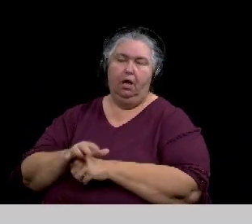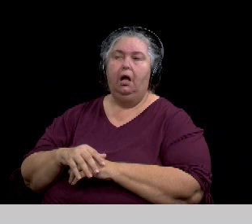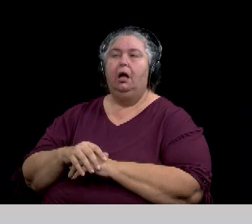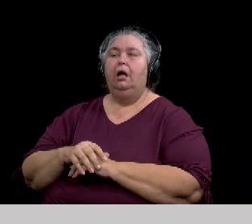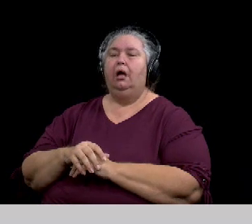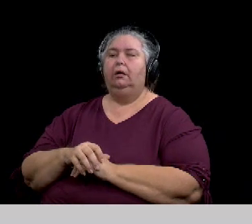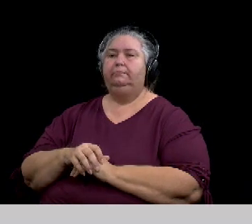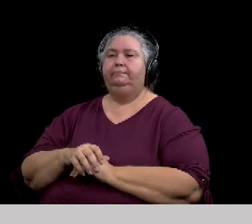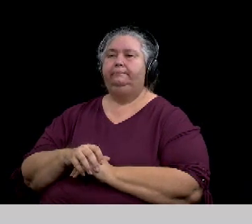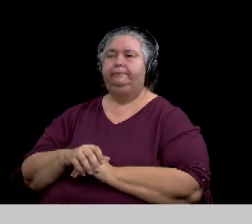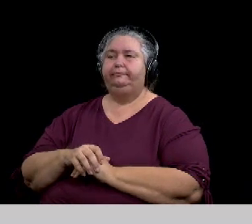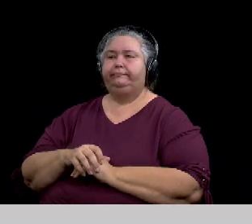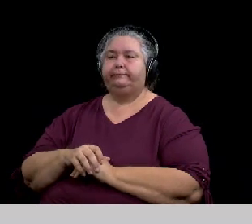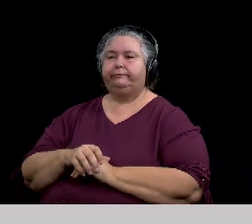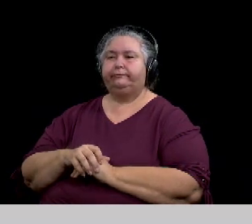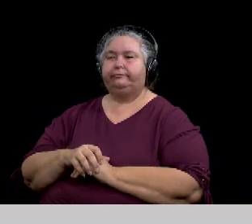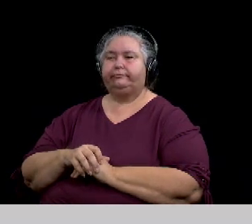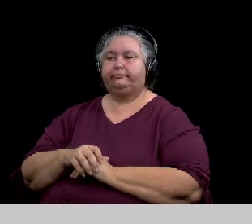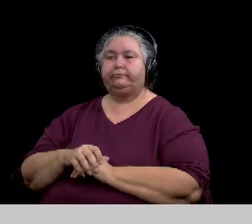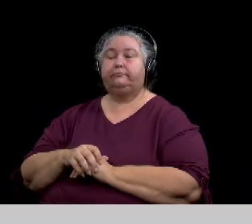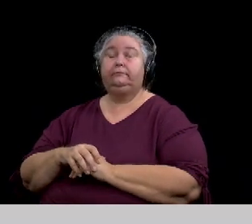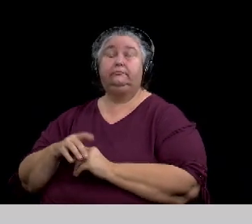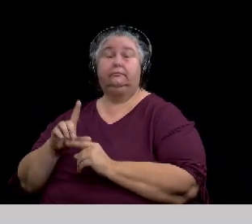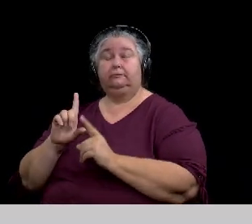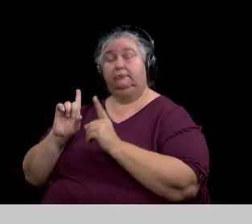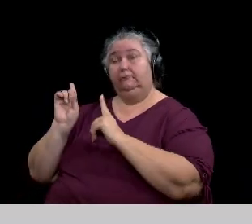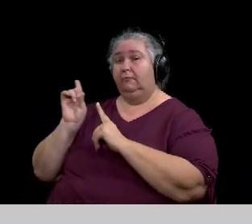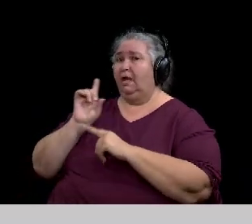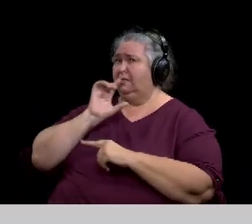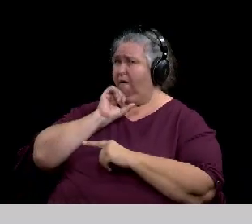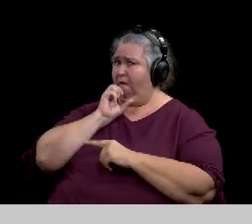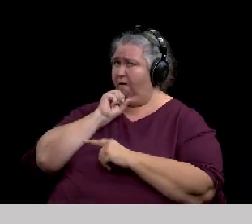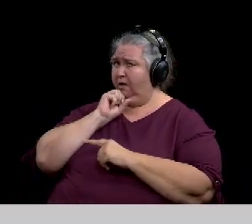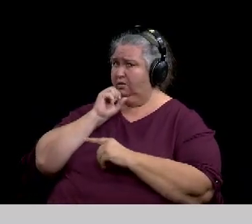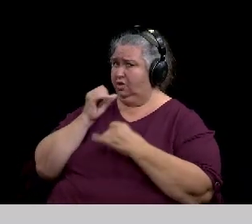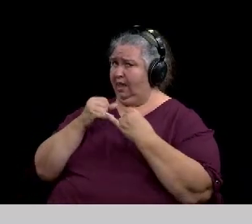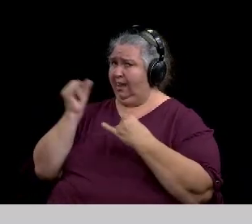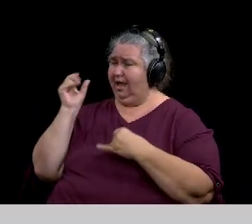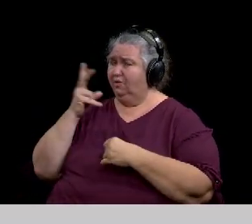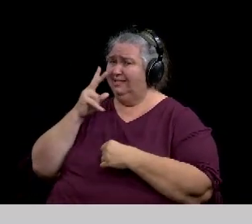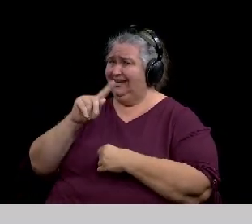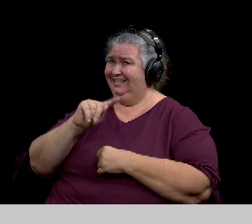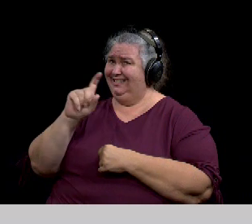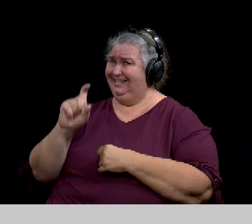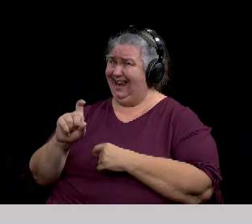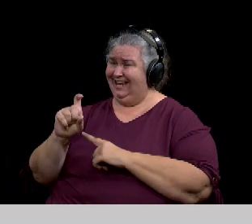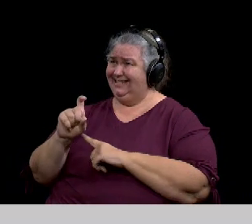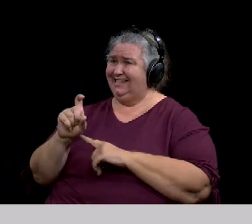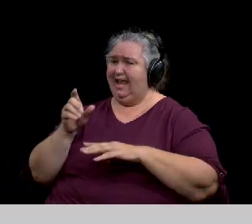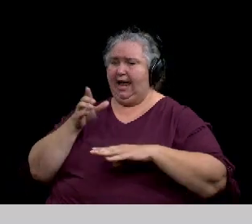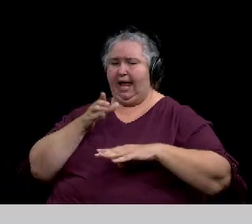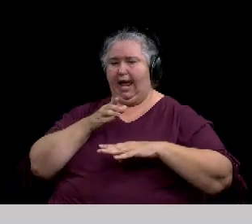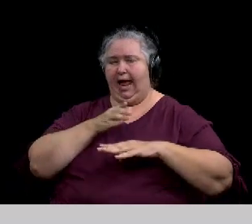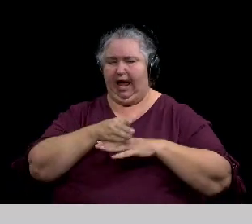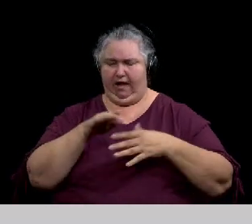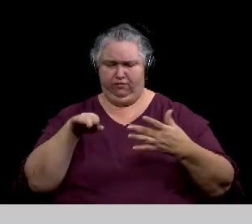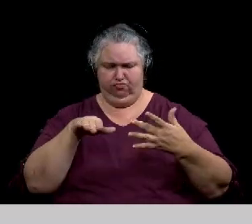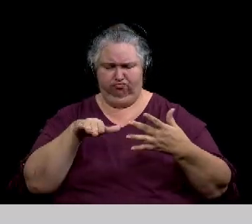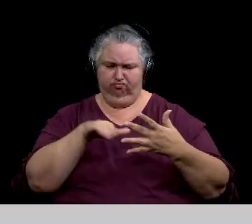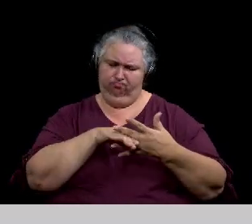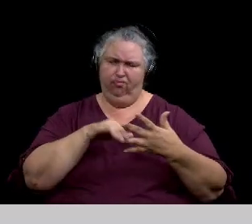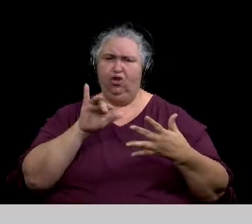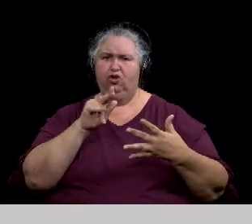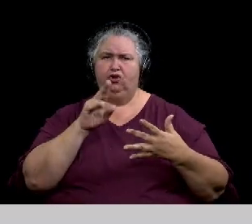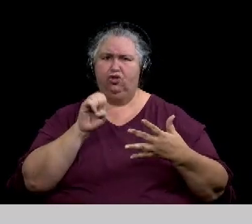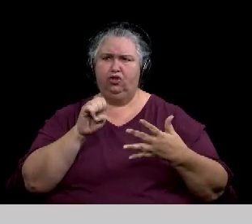you'll look here at the orange line, what you'll see is that Texas, after mid-June, Texas began to have